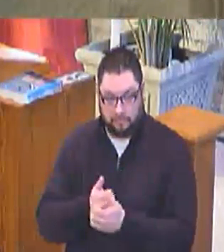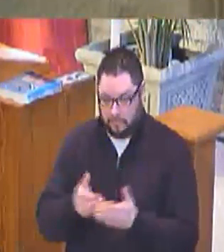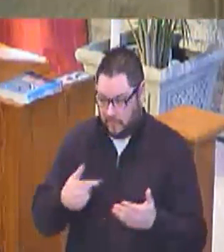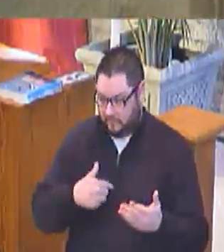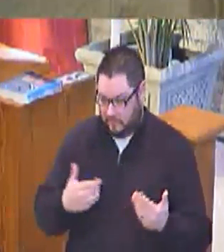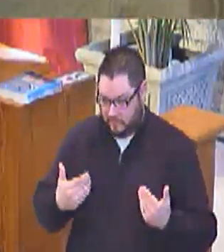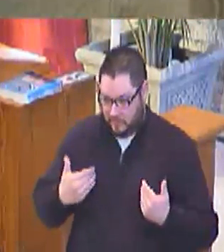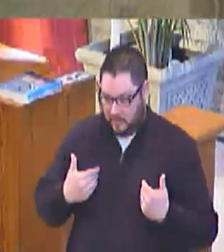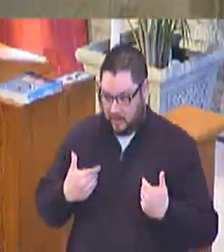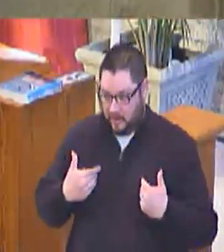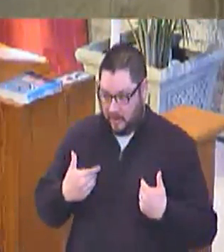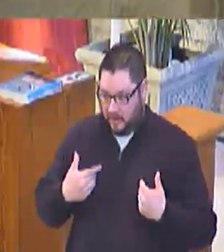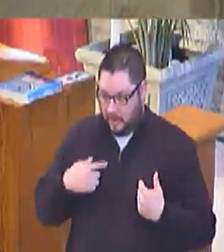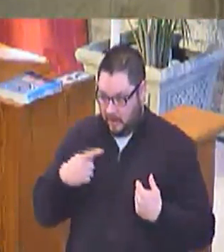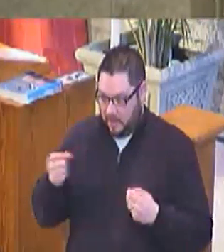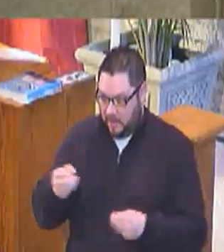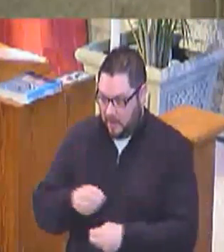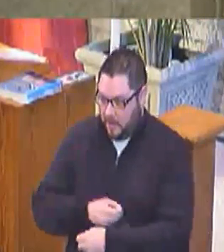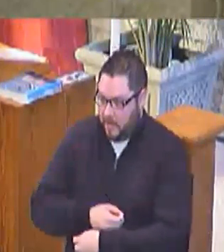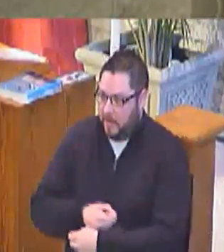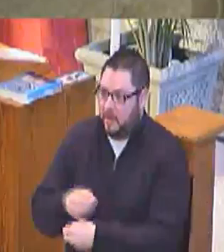give all I